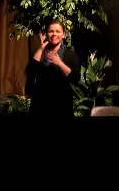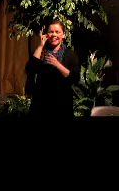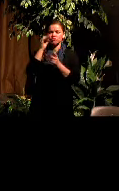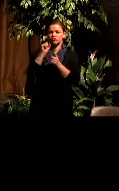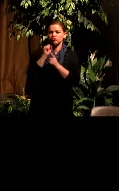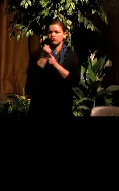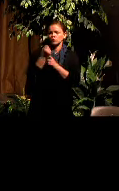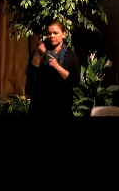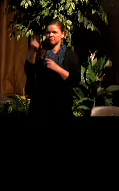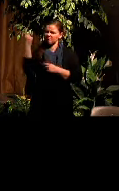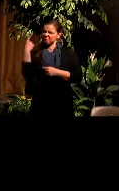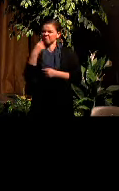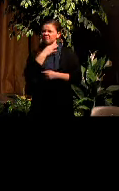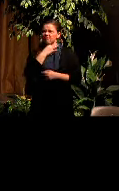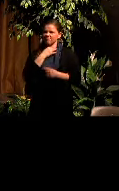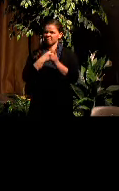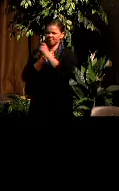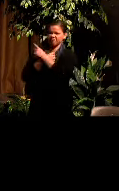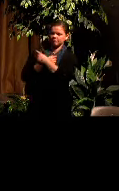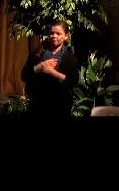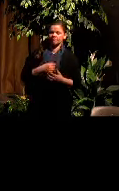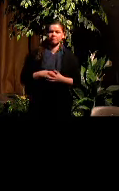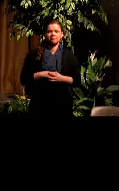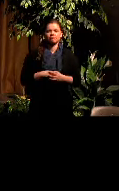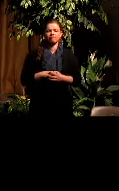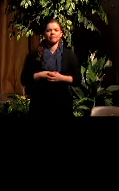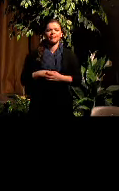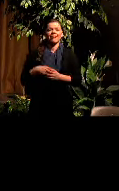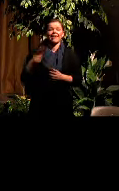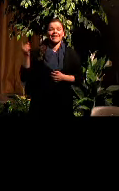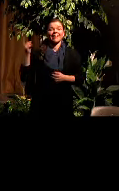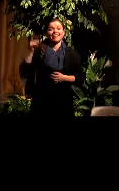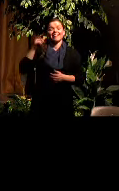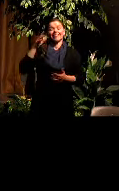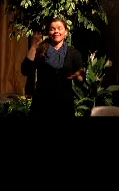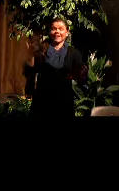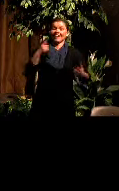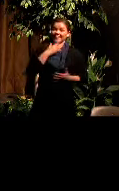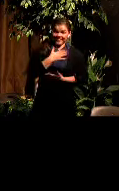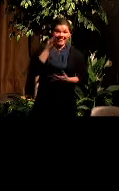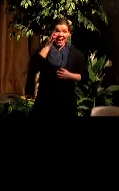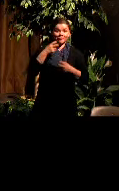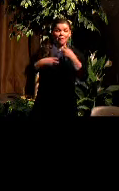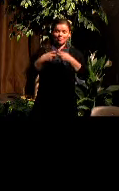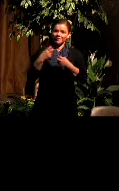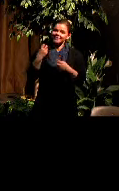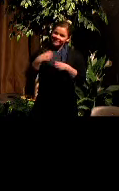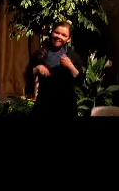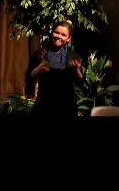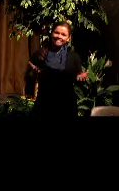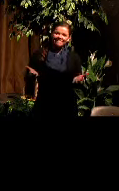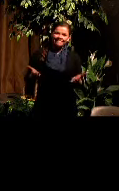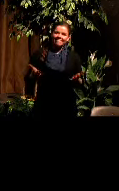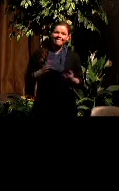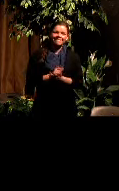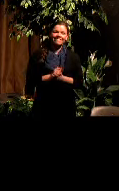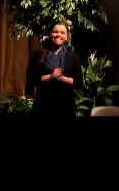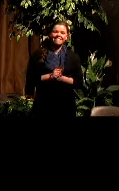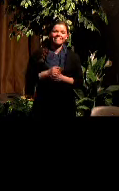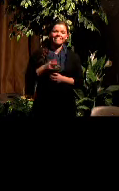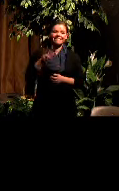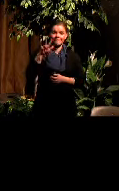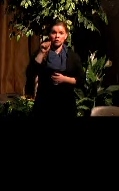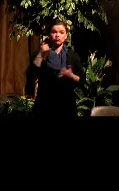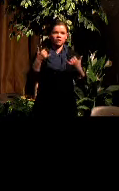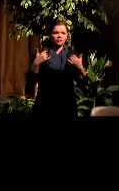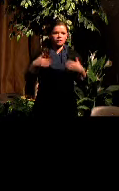the cat problem? The cat problem is a very tricky one. It's hit ahead in Virginia right now. And what I can